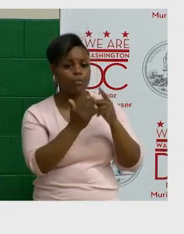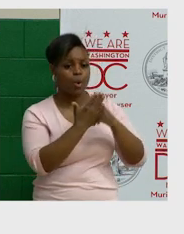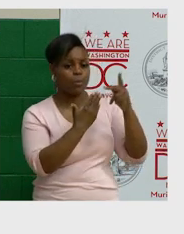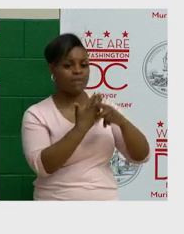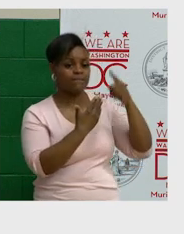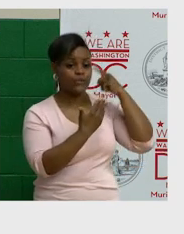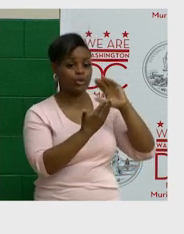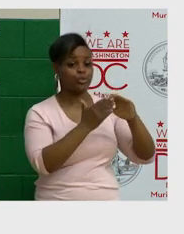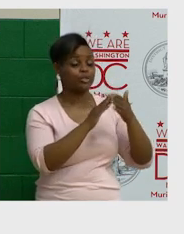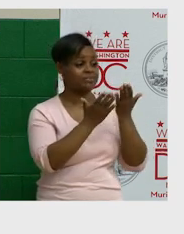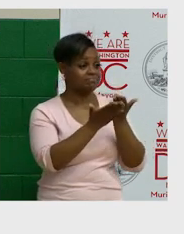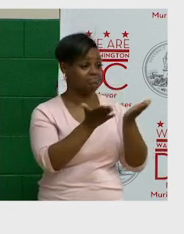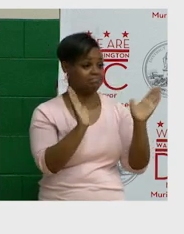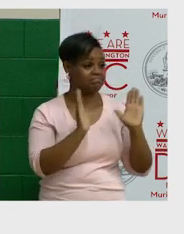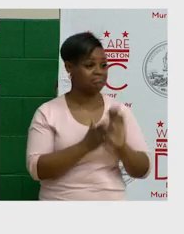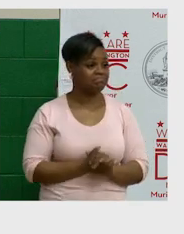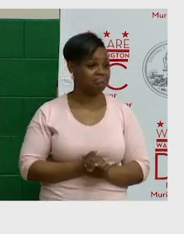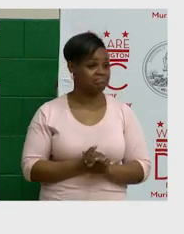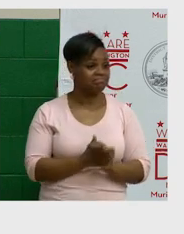Yes.